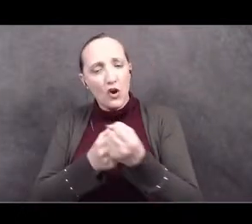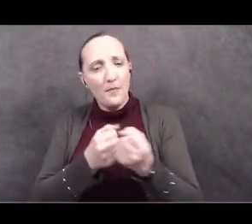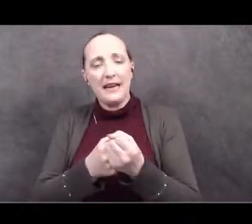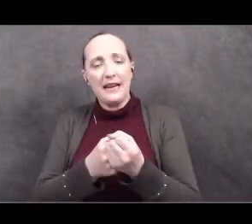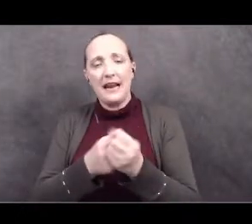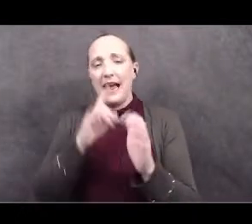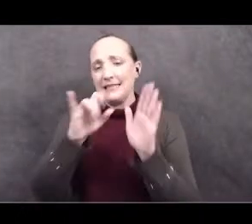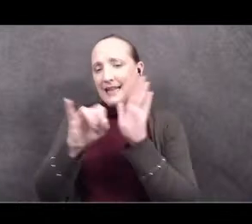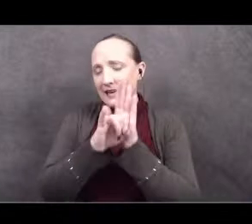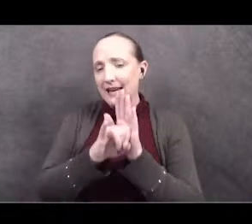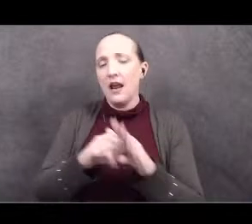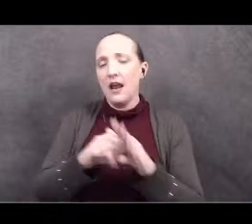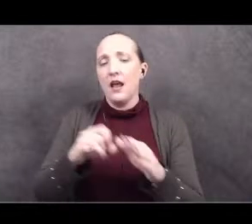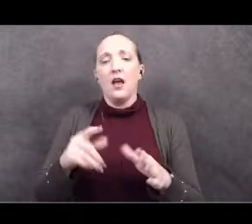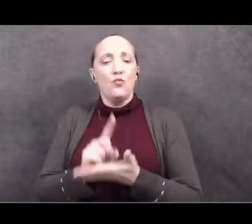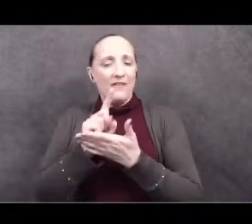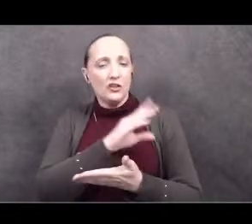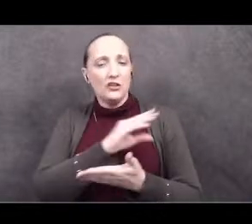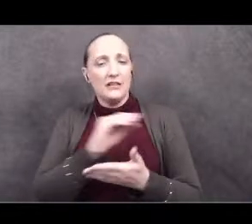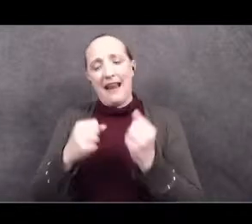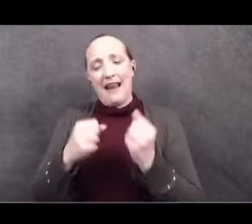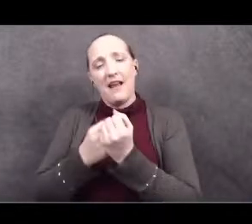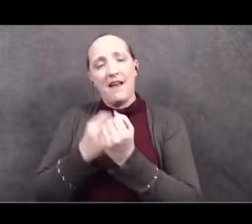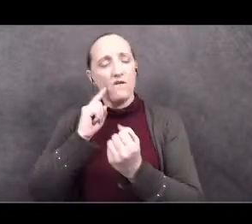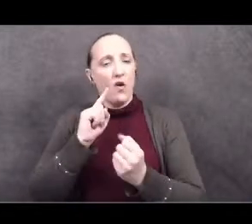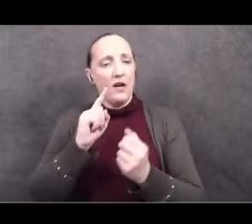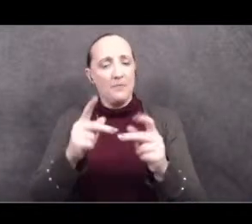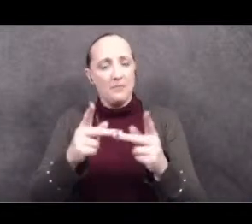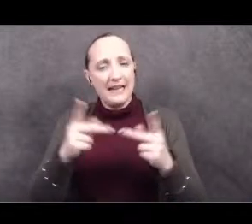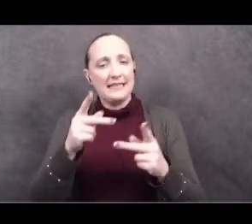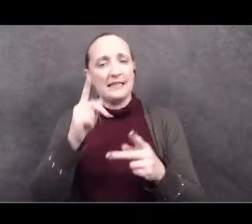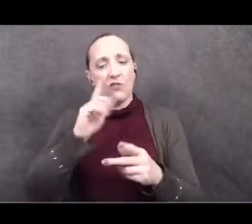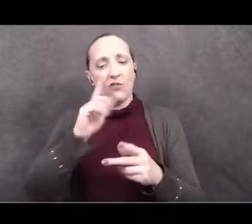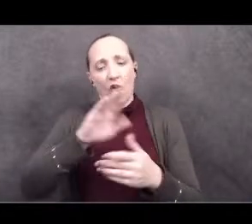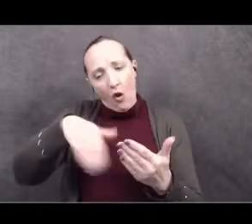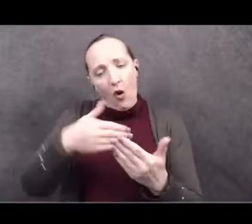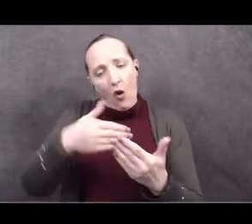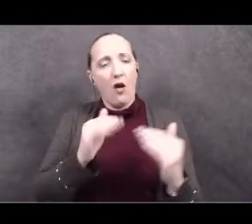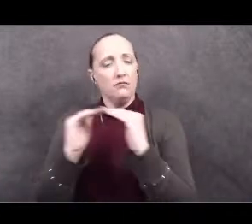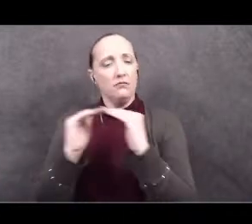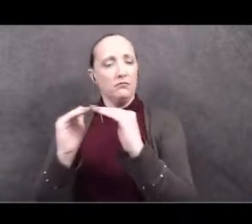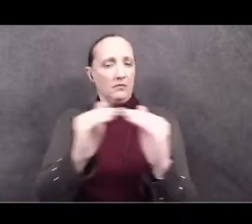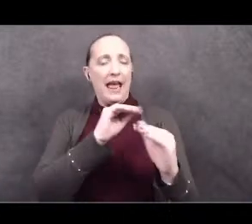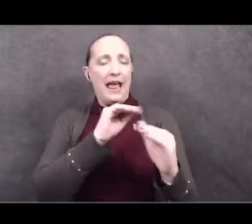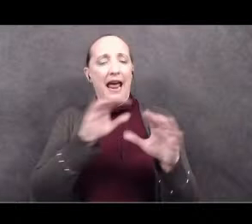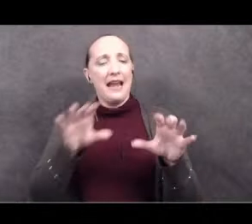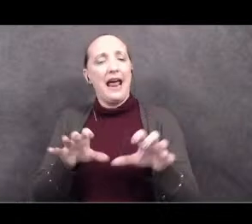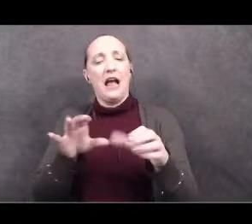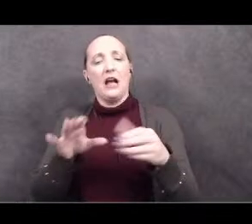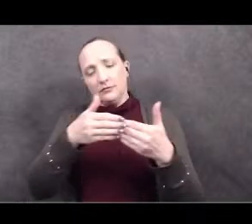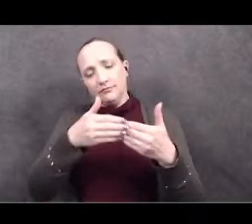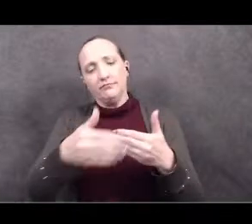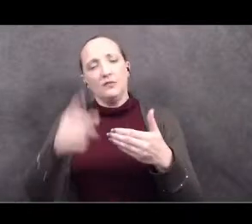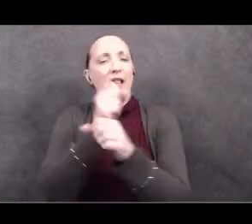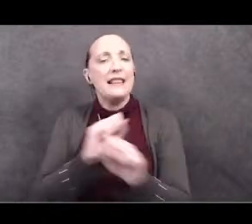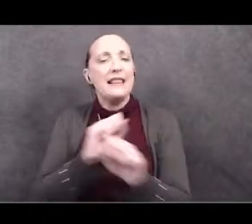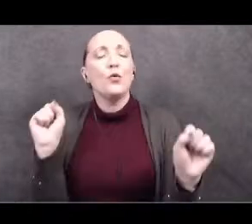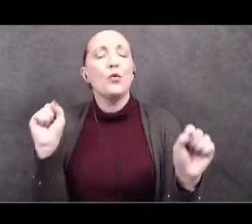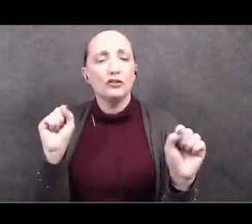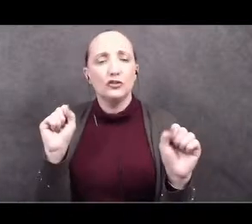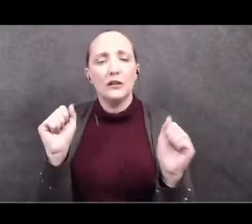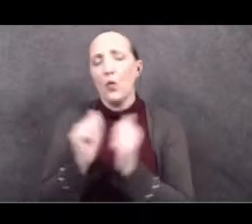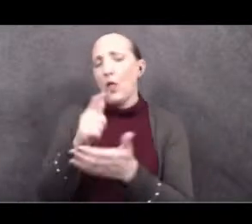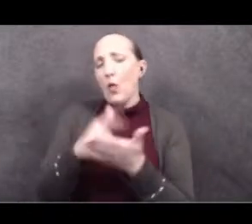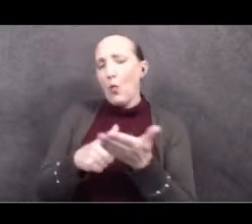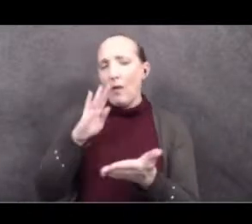places and spaces were all means all and taking actions that forward the work of Liberation was always going to be exactly